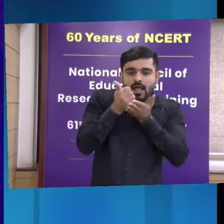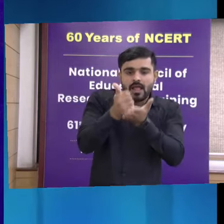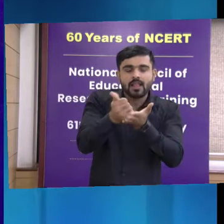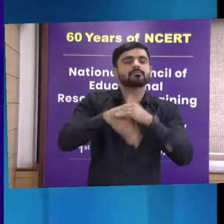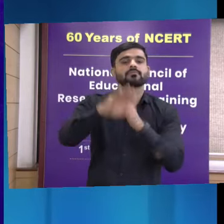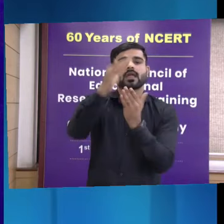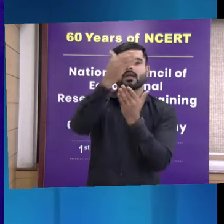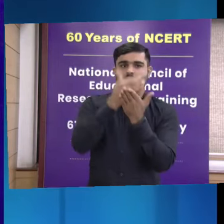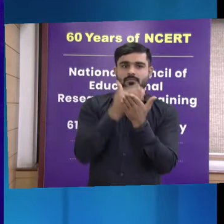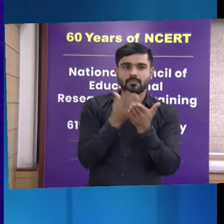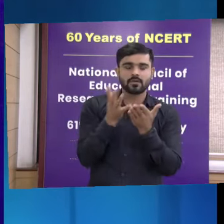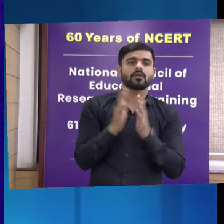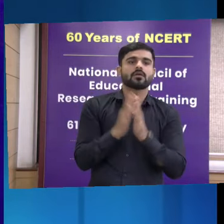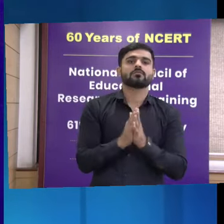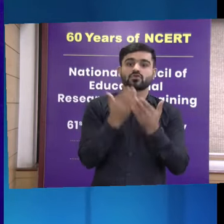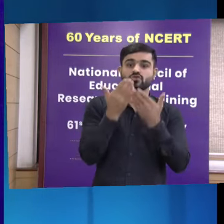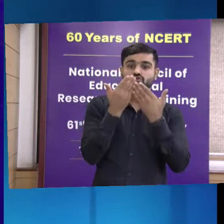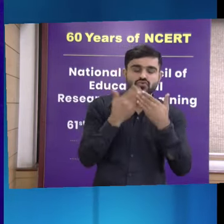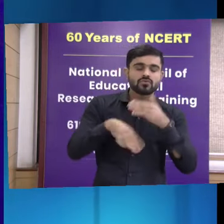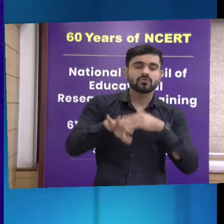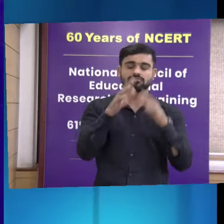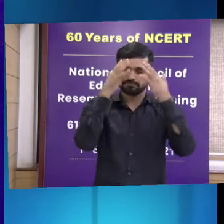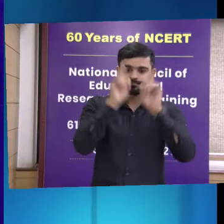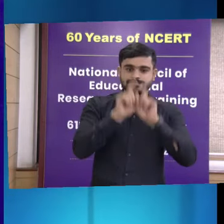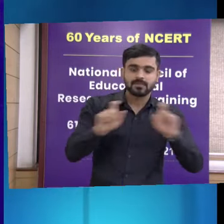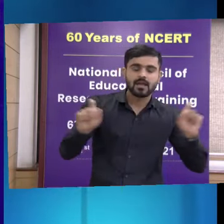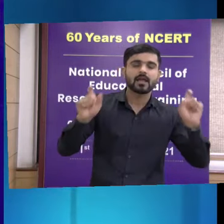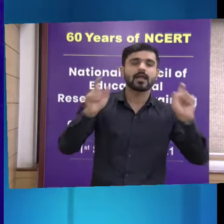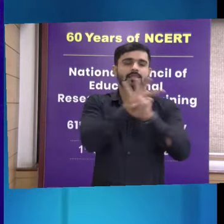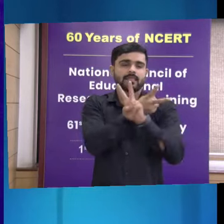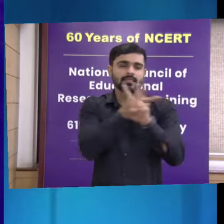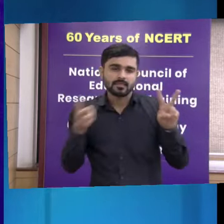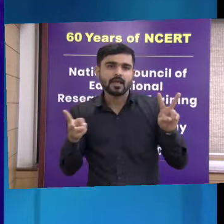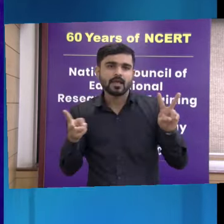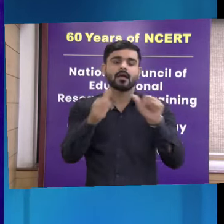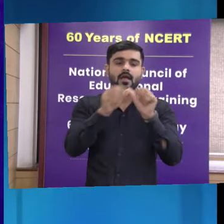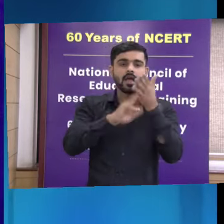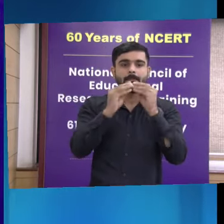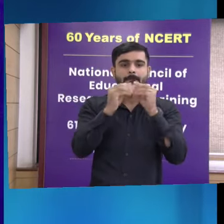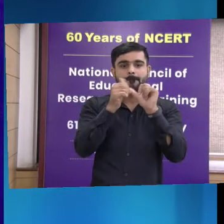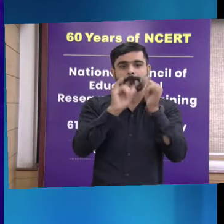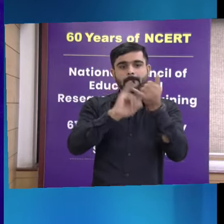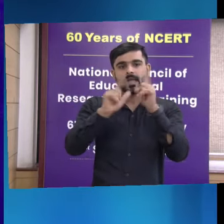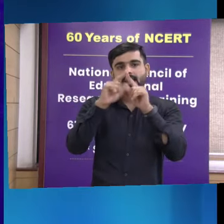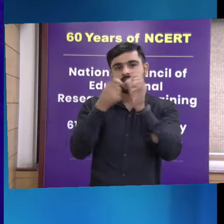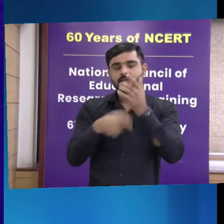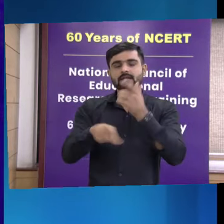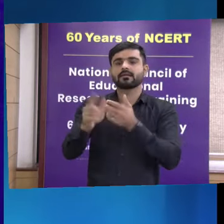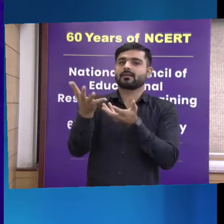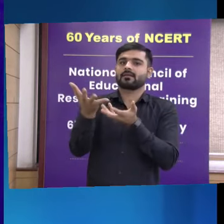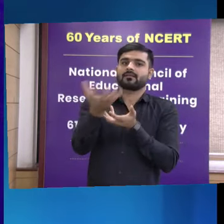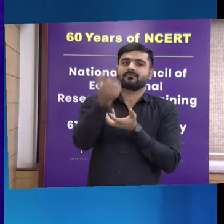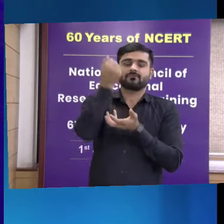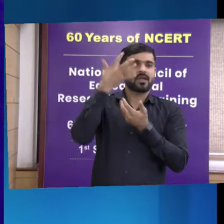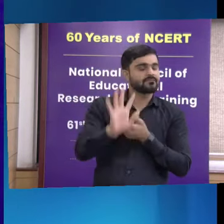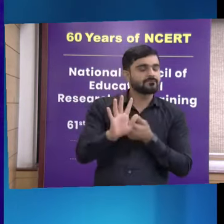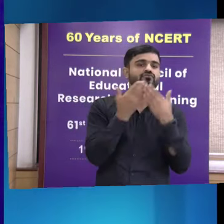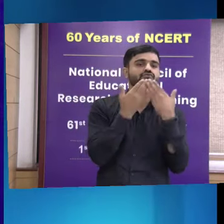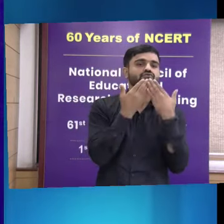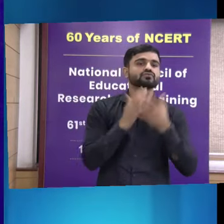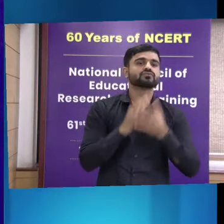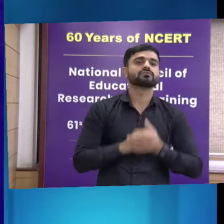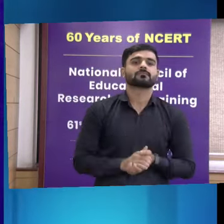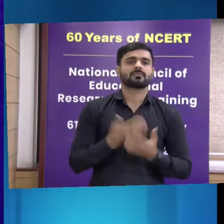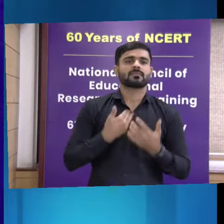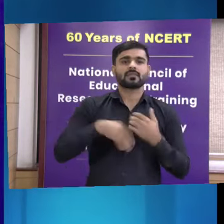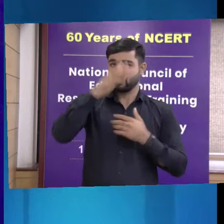school wellness ambassadors, that has also been really well received in the schools. And I